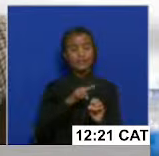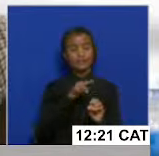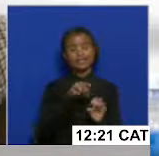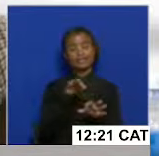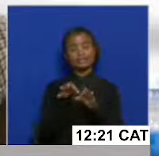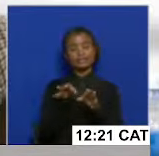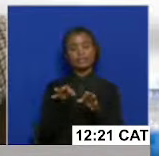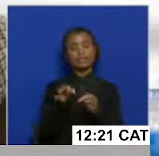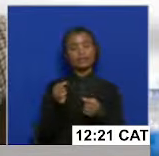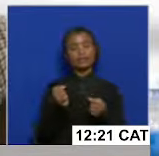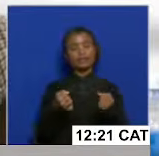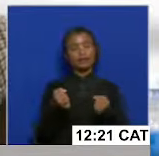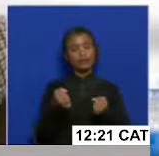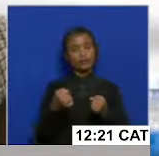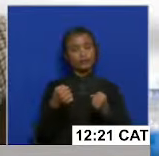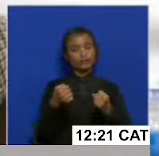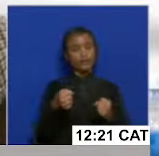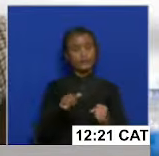me?